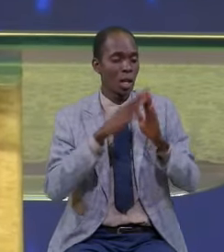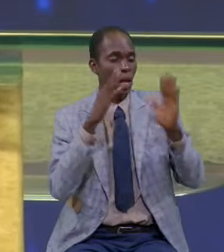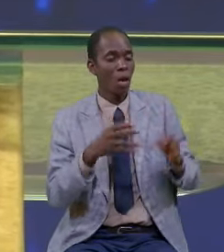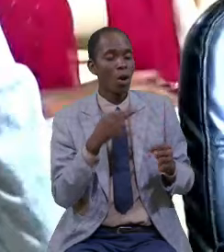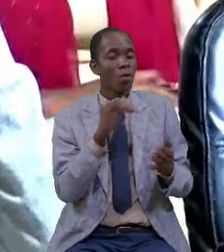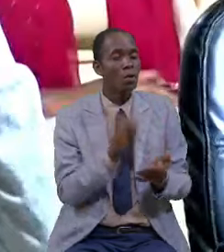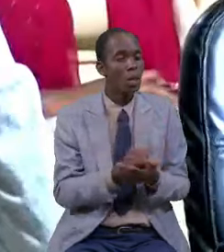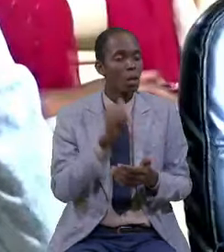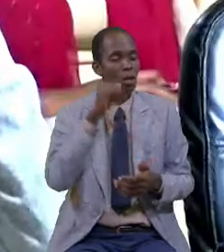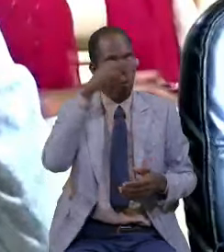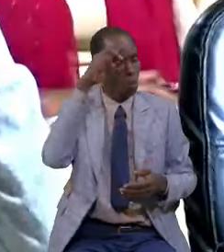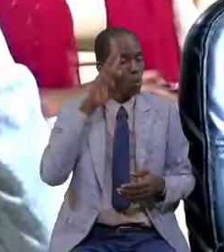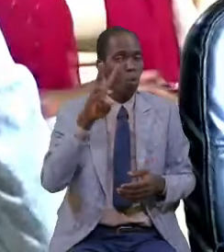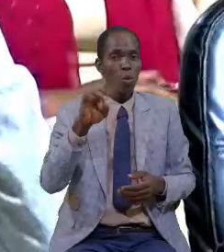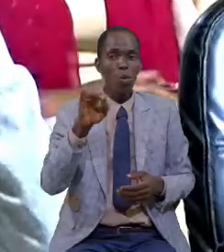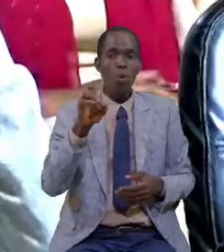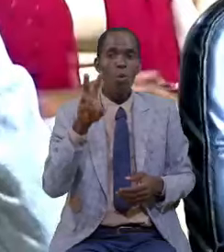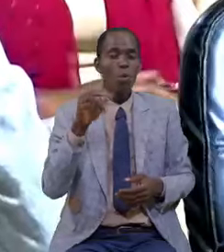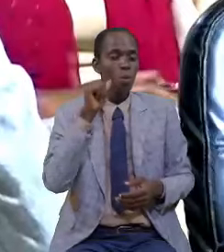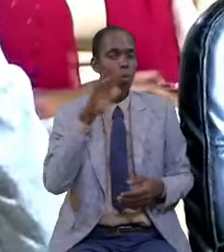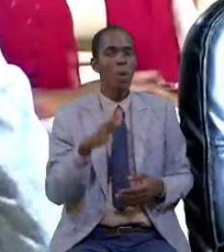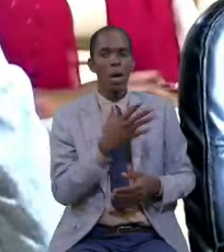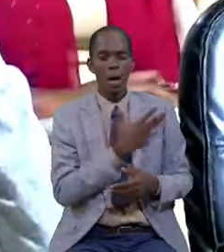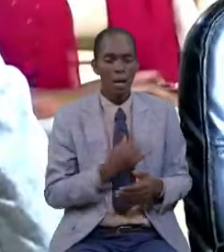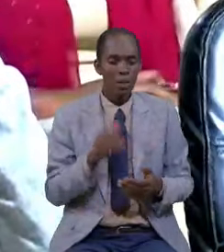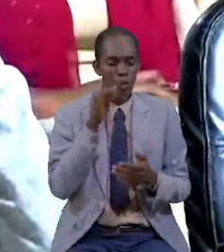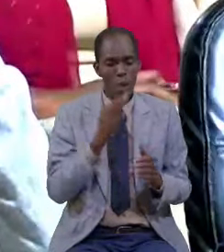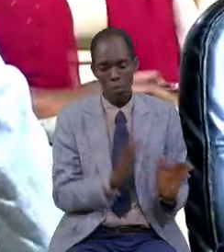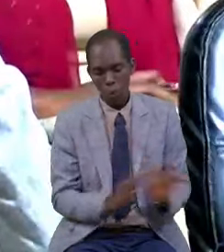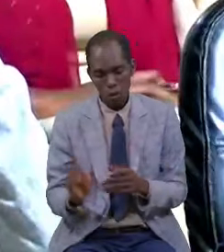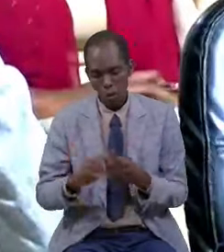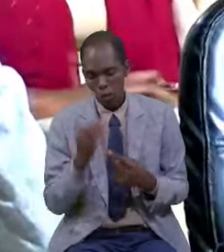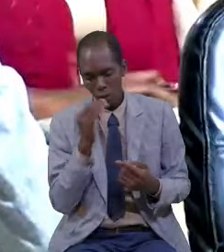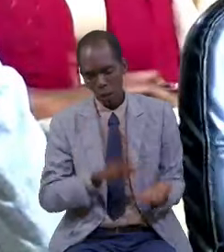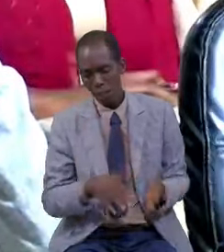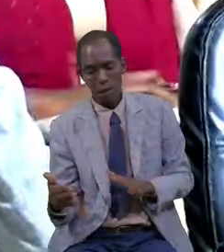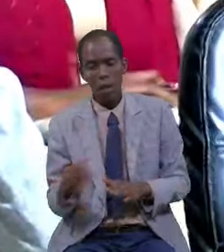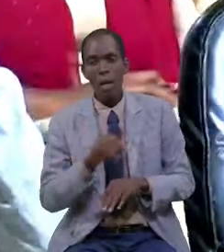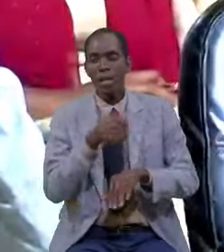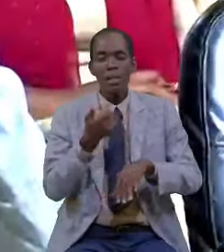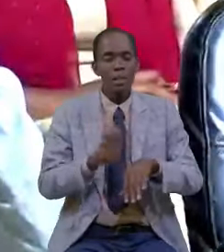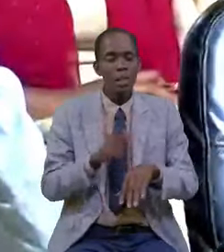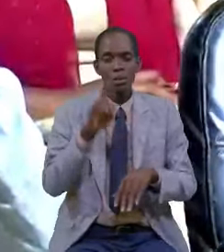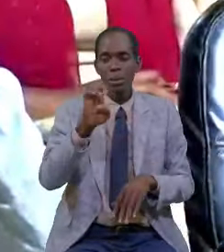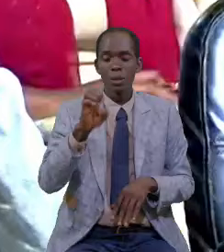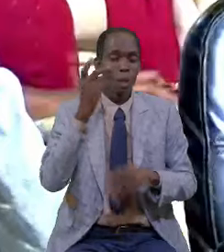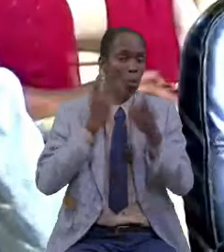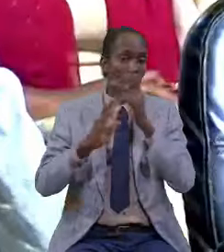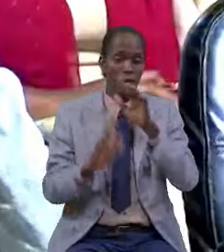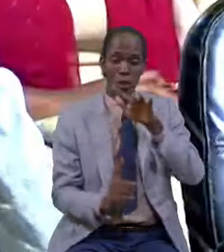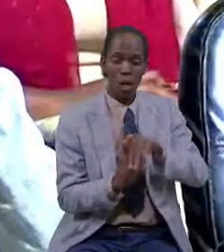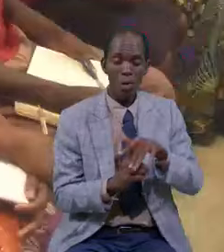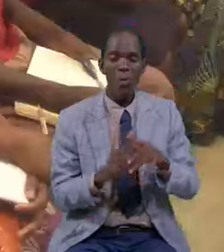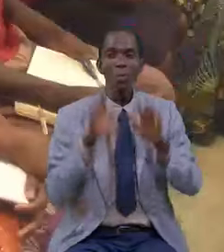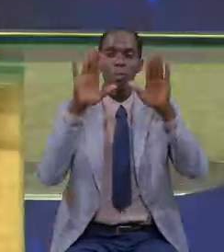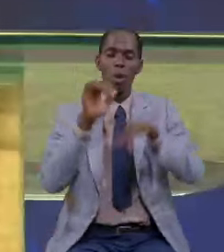gathering sticks so that I will eat this and die. Anywhere he showed up, miracles showed up. And now show yourself